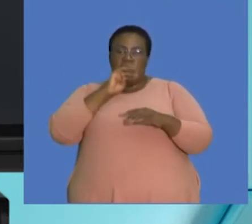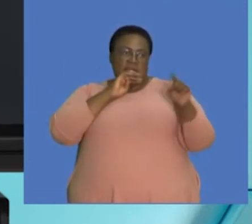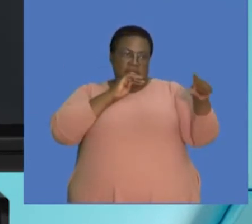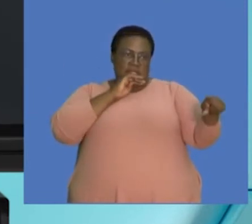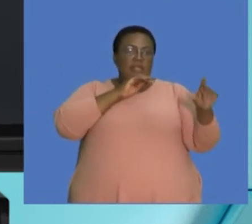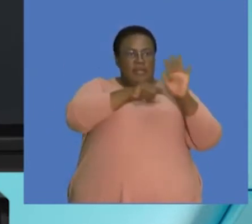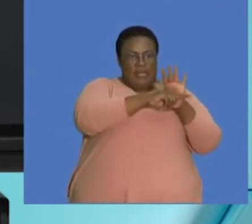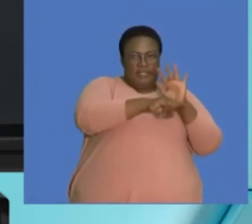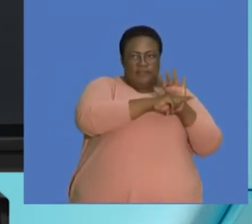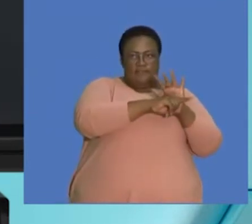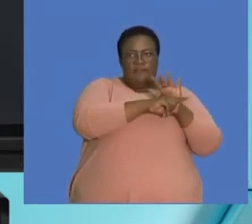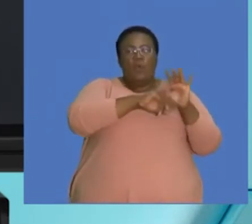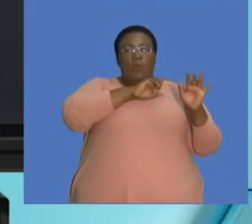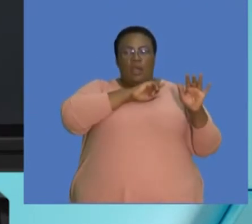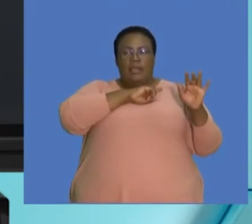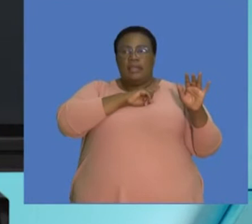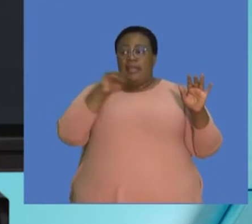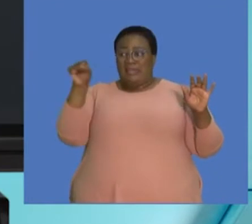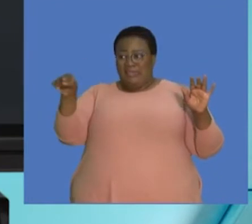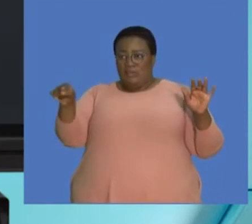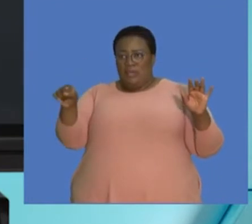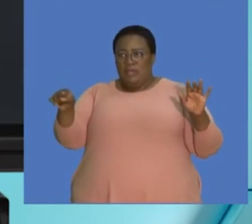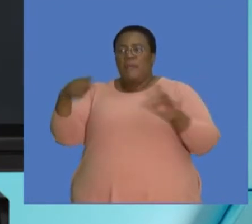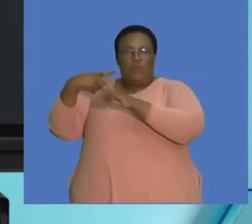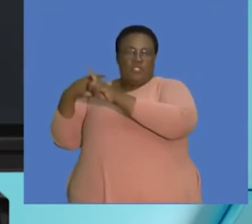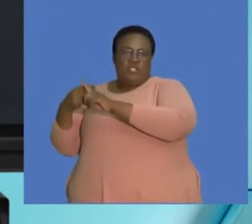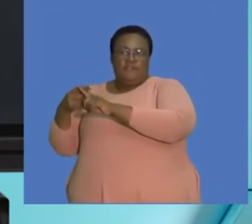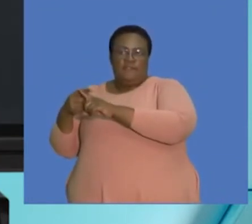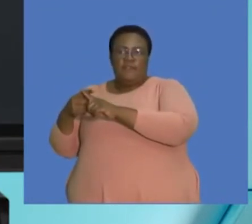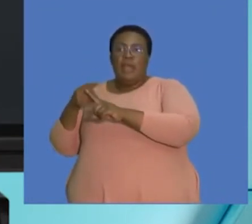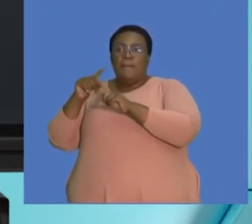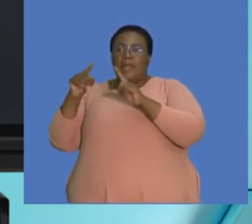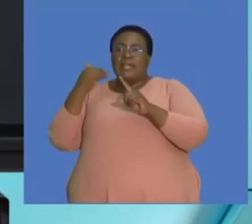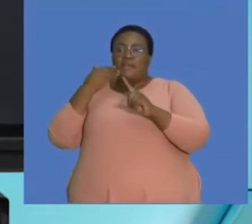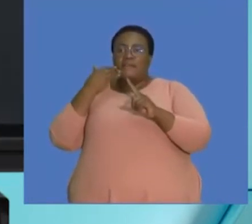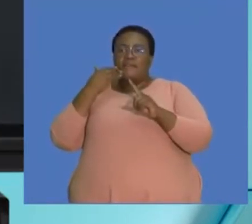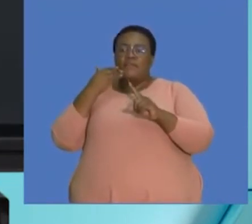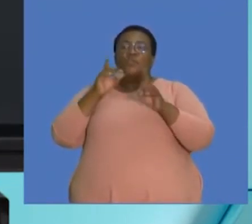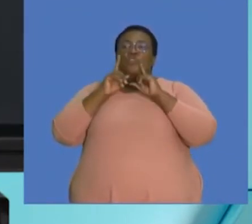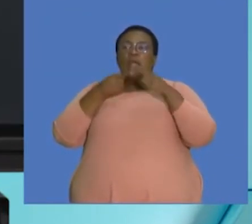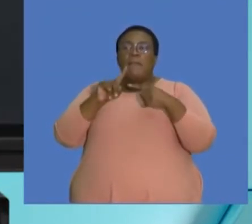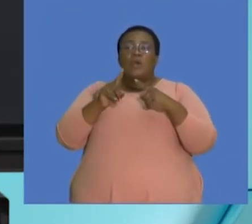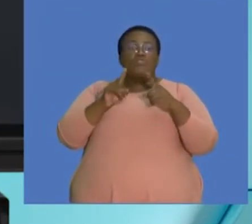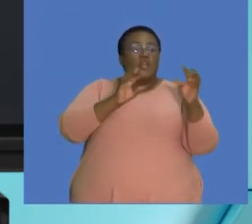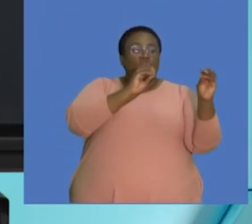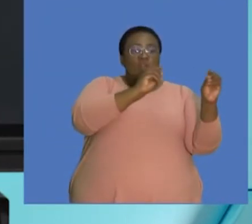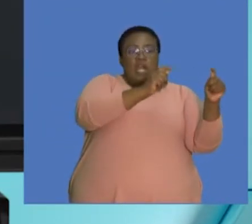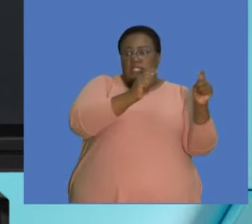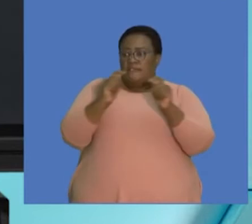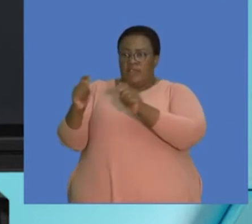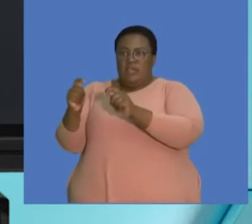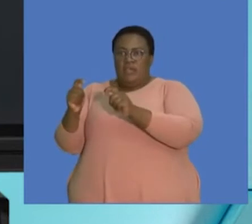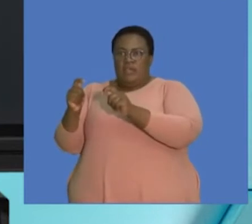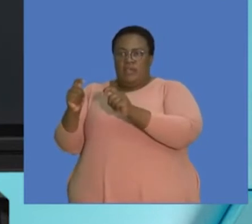is negatively charged while B is positively charged. So when we talk about transfer of charge between